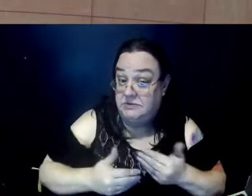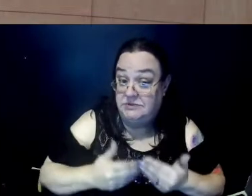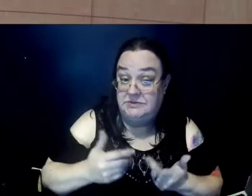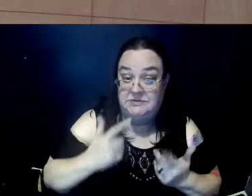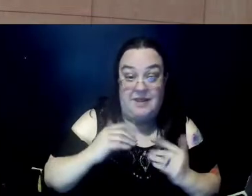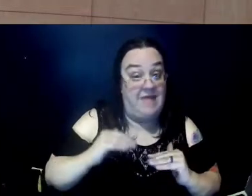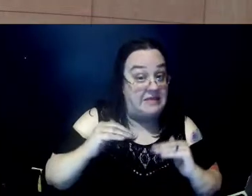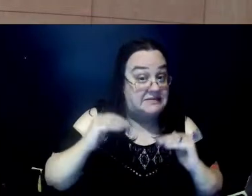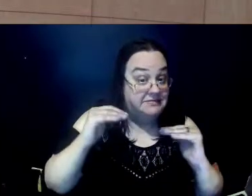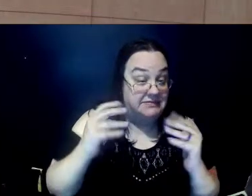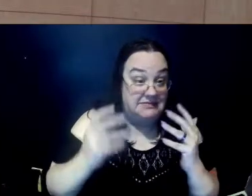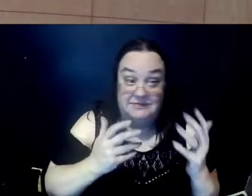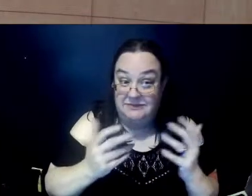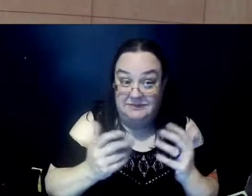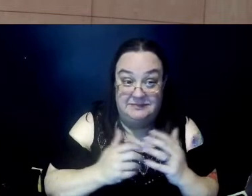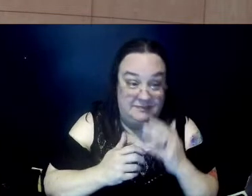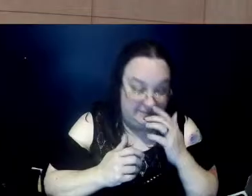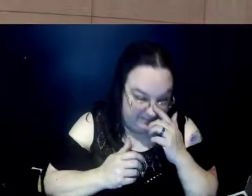Mhm.